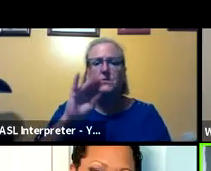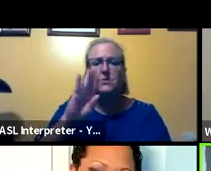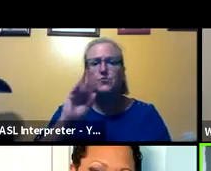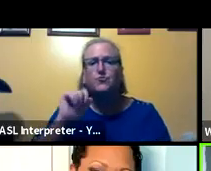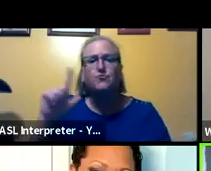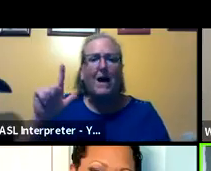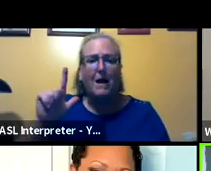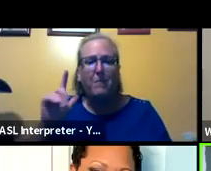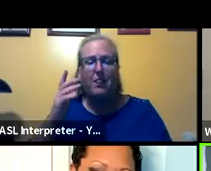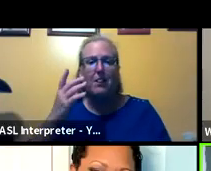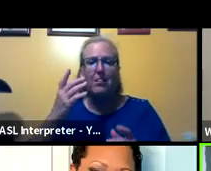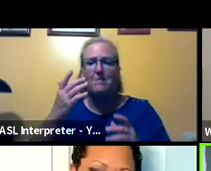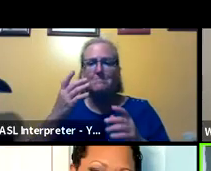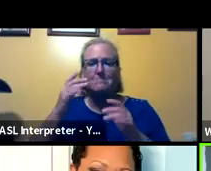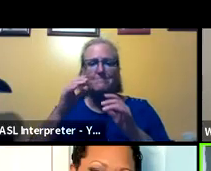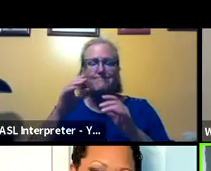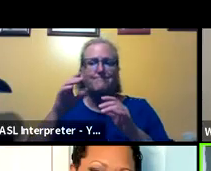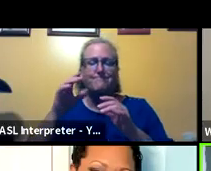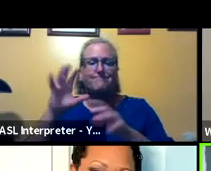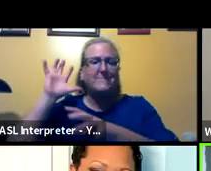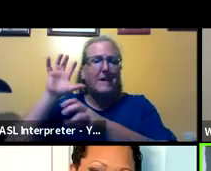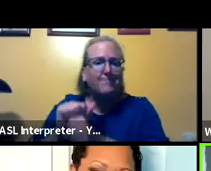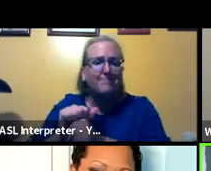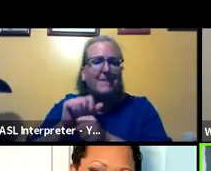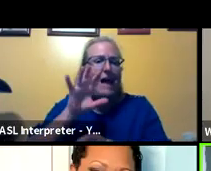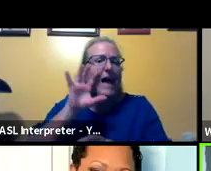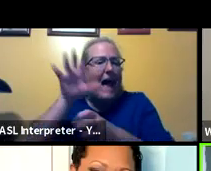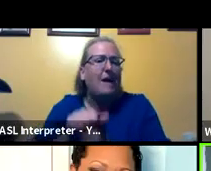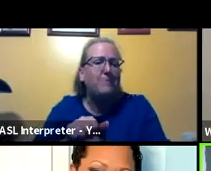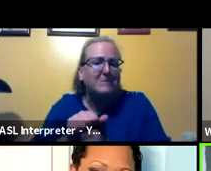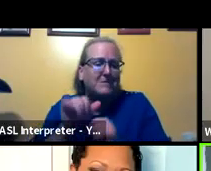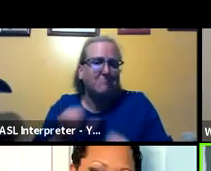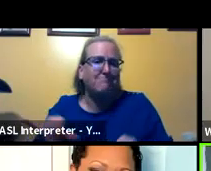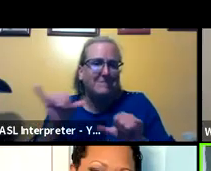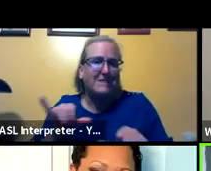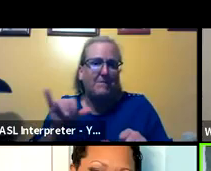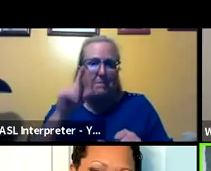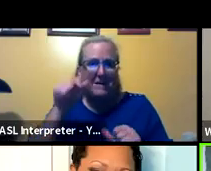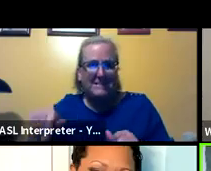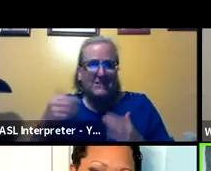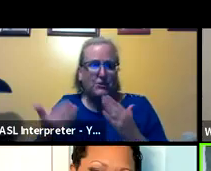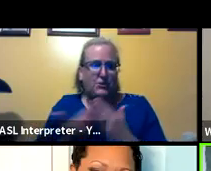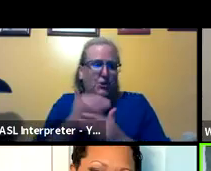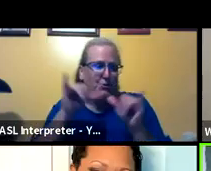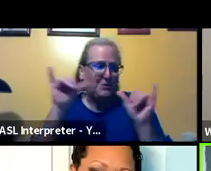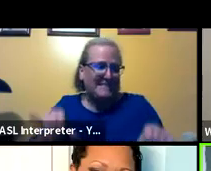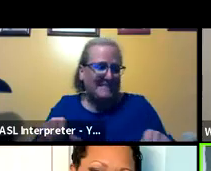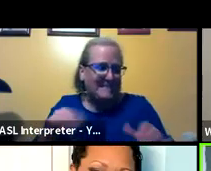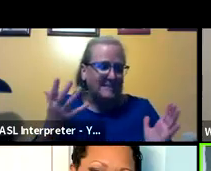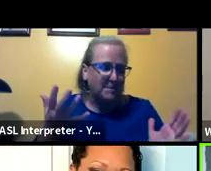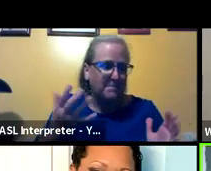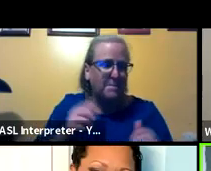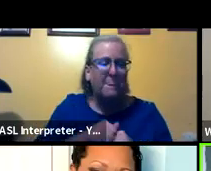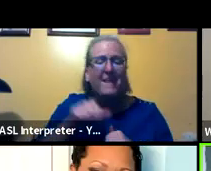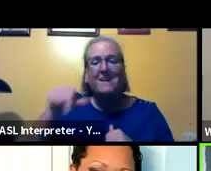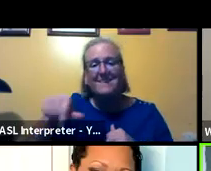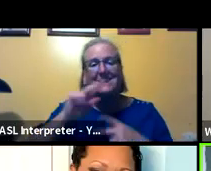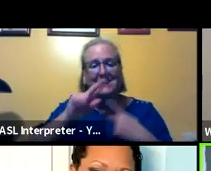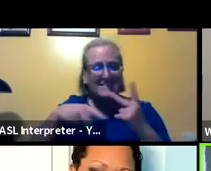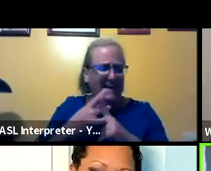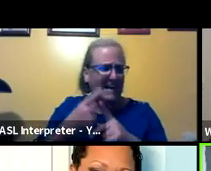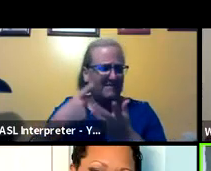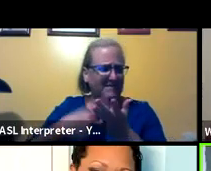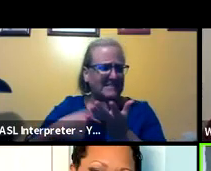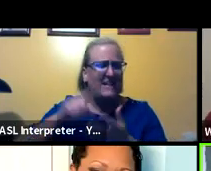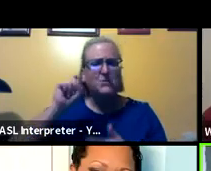customs going into a new system. So I know this is the kind of discussion that we have to have in